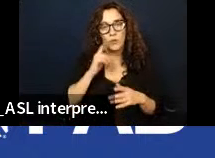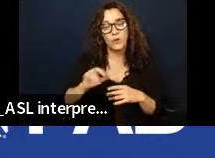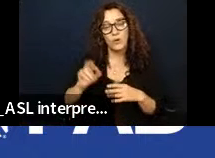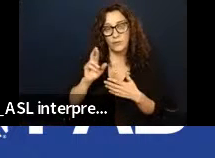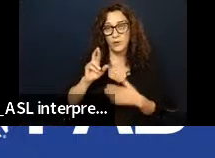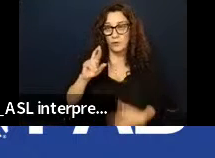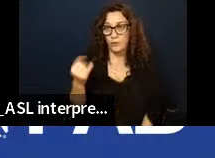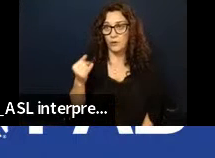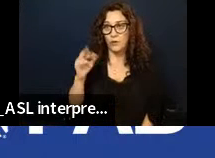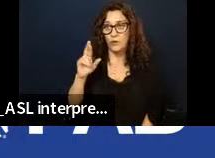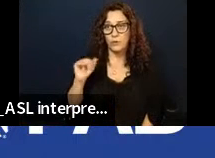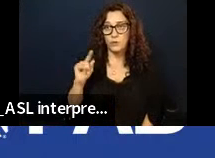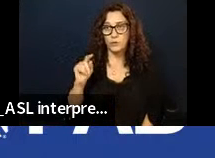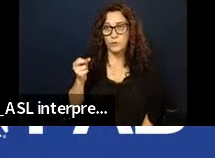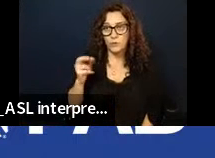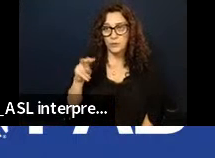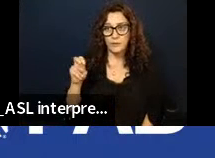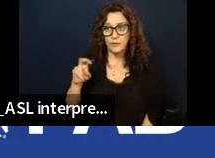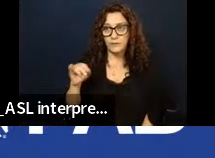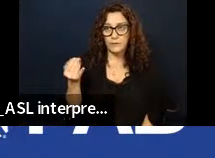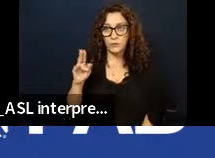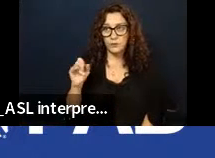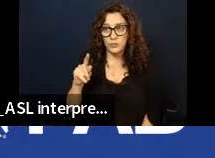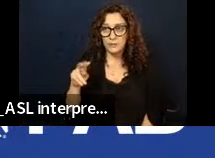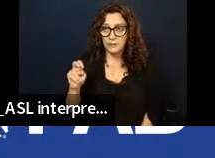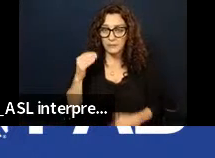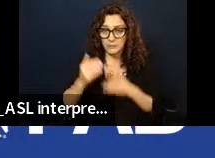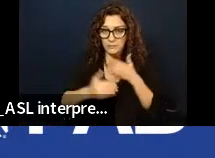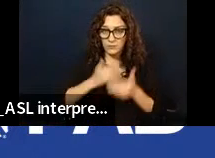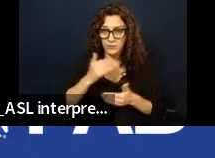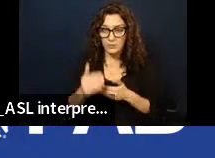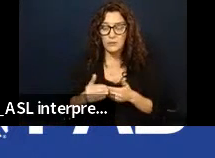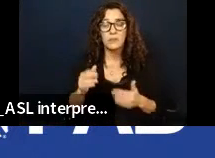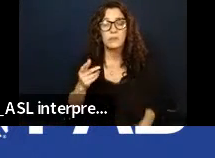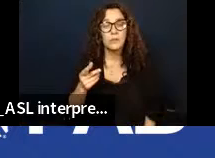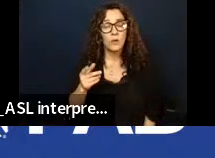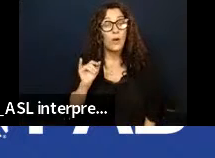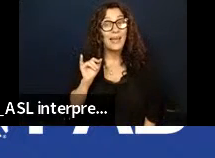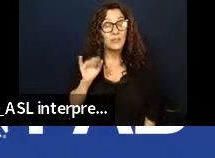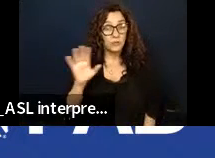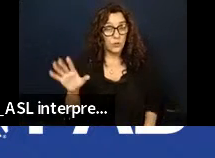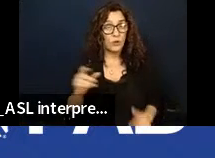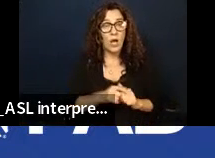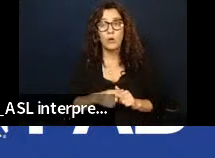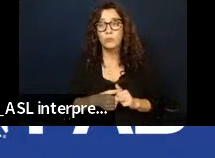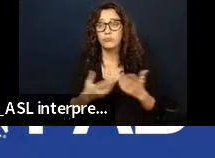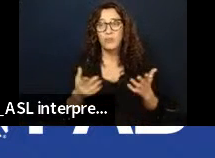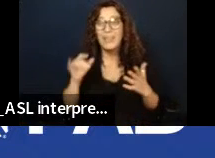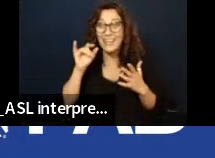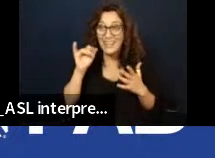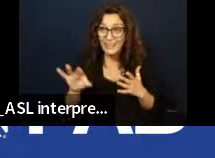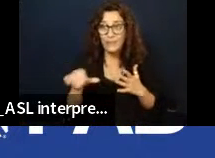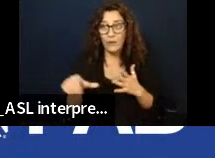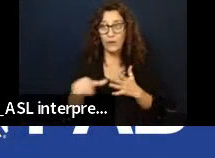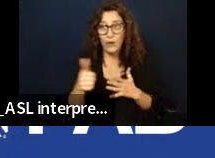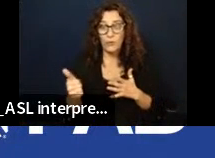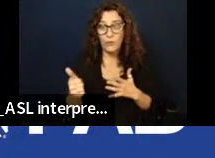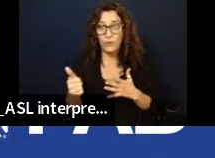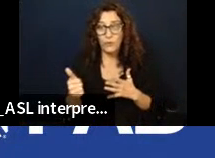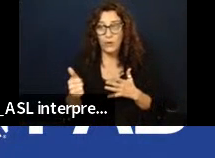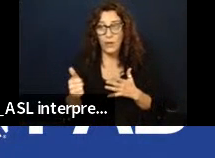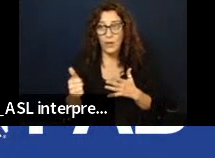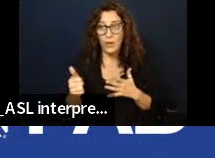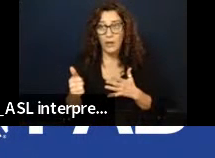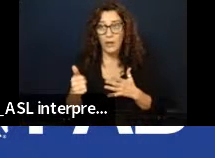process, how could some of these alternate outcomes, if any of these alternate outcomes could be used as mitigating or